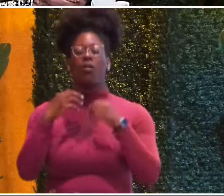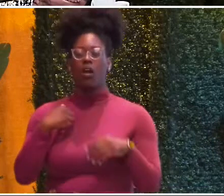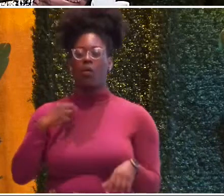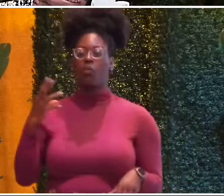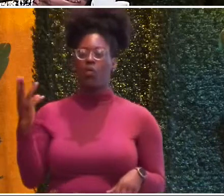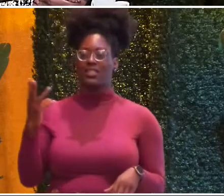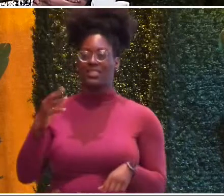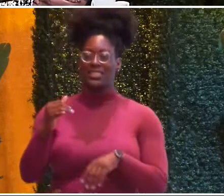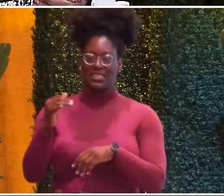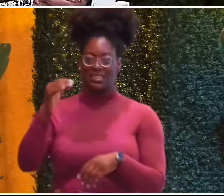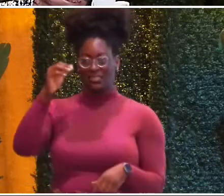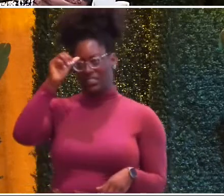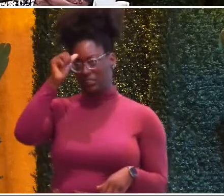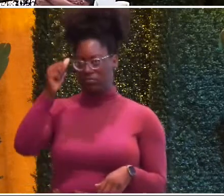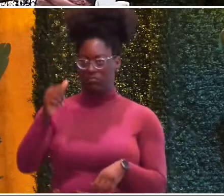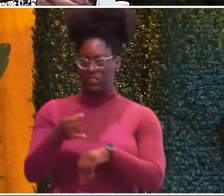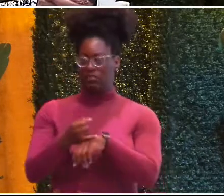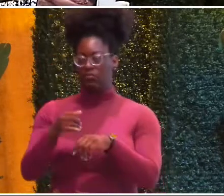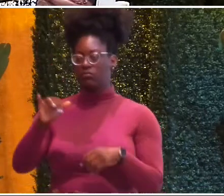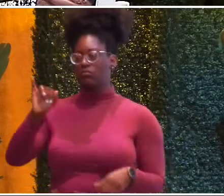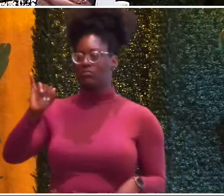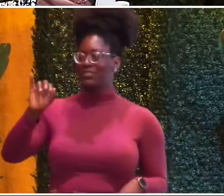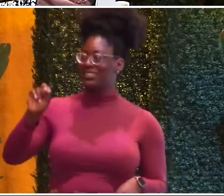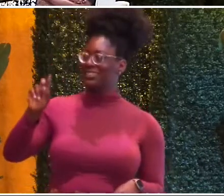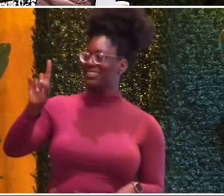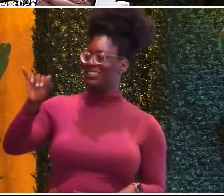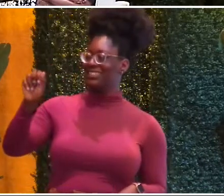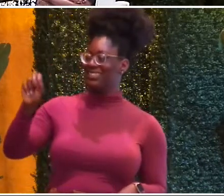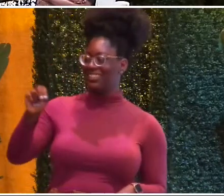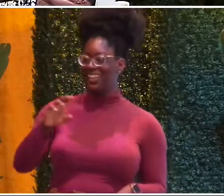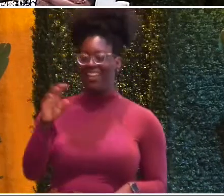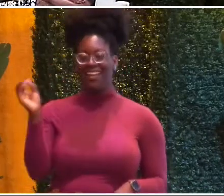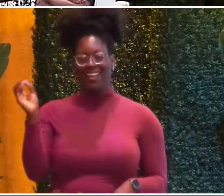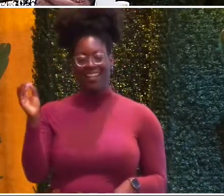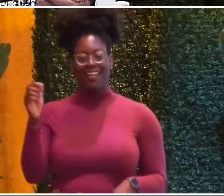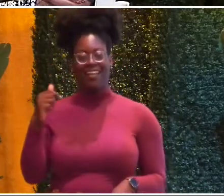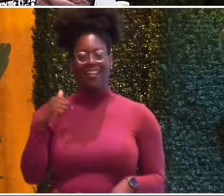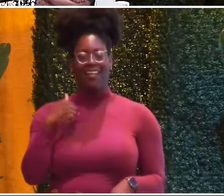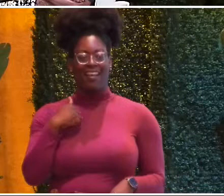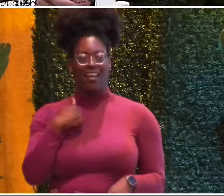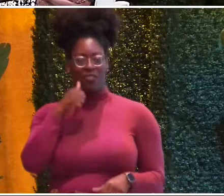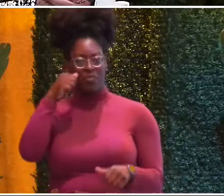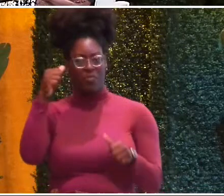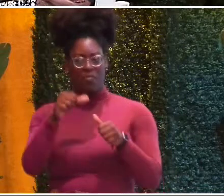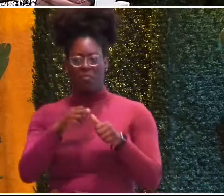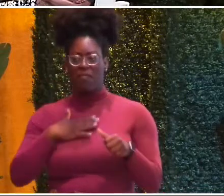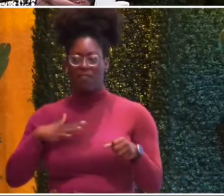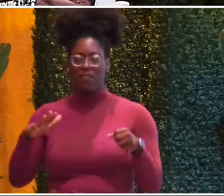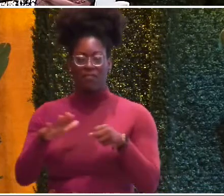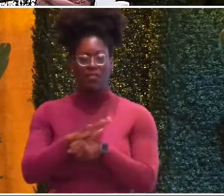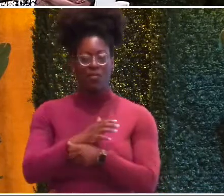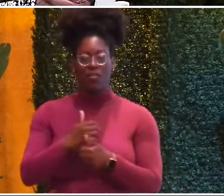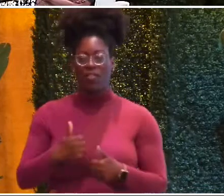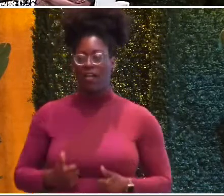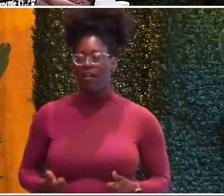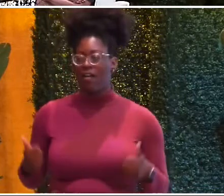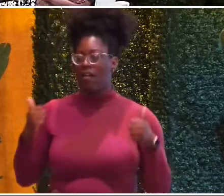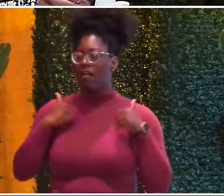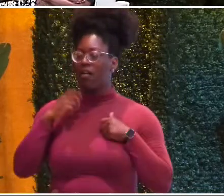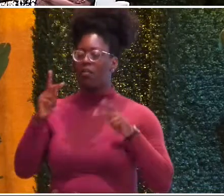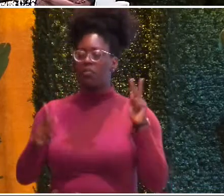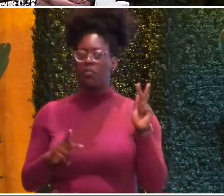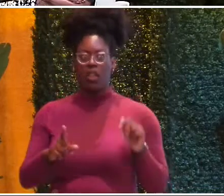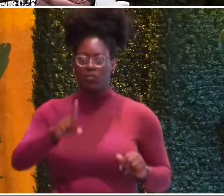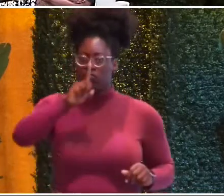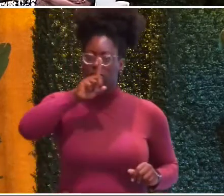and I've been surrounded by feminists my entire life who would never ever say the word. I've been surrounded by women who have taken charge